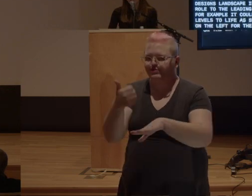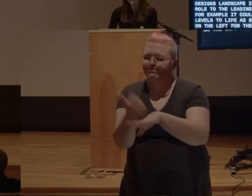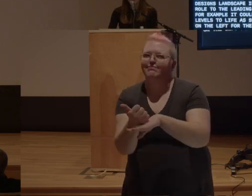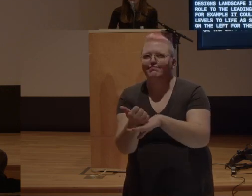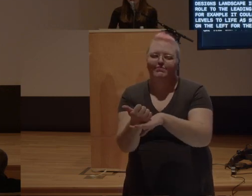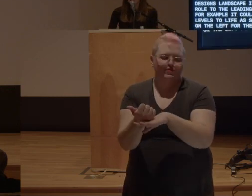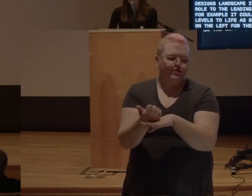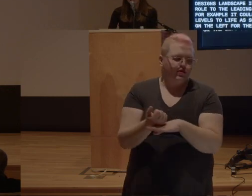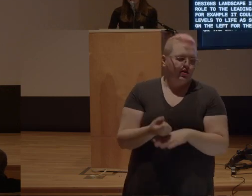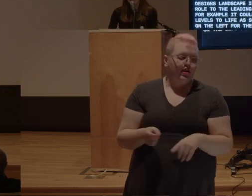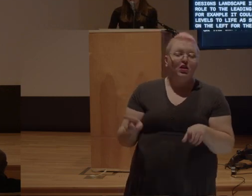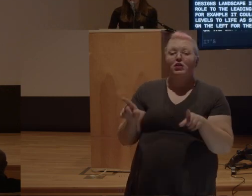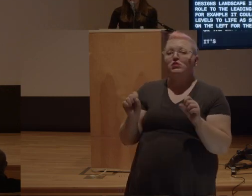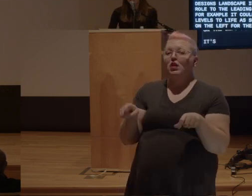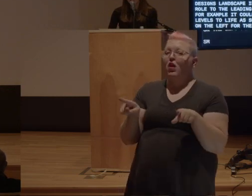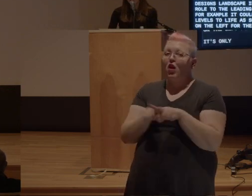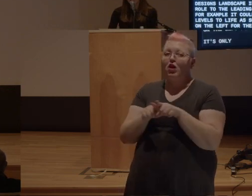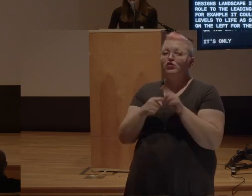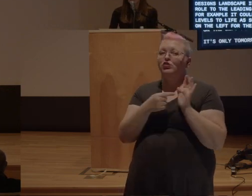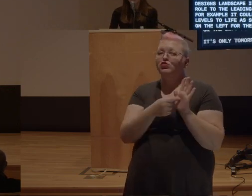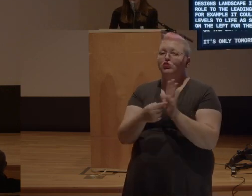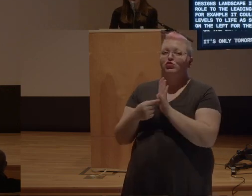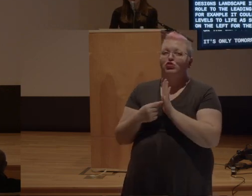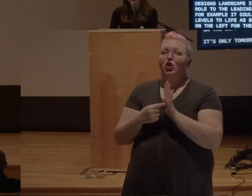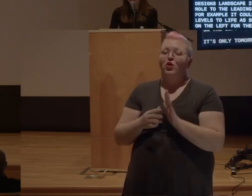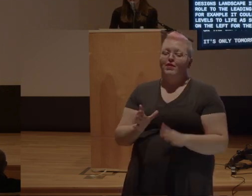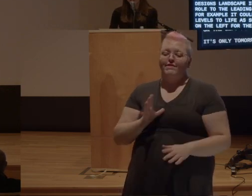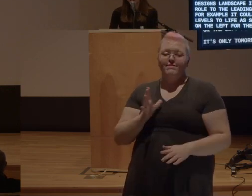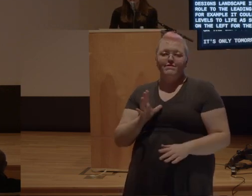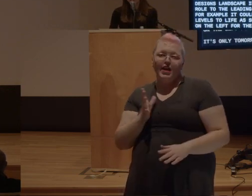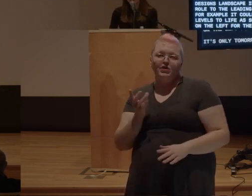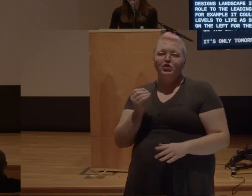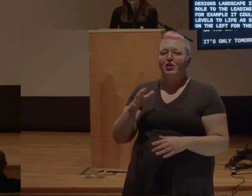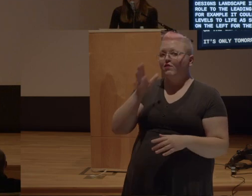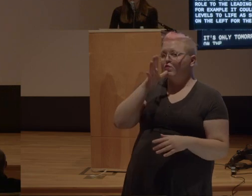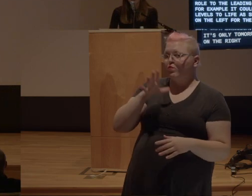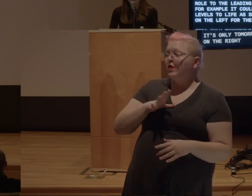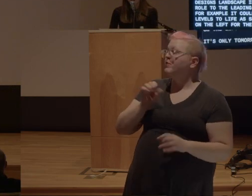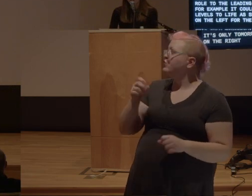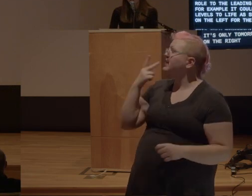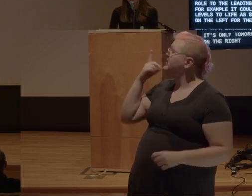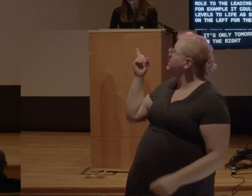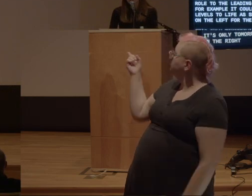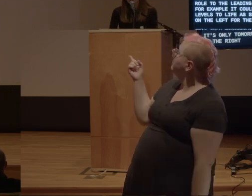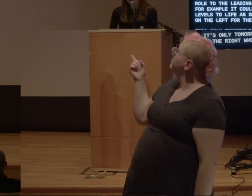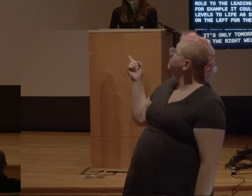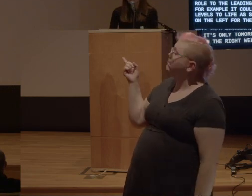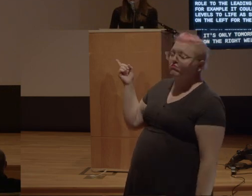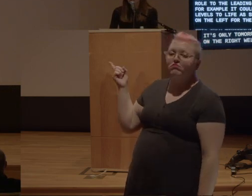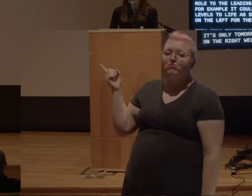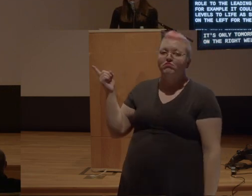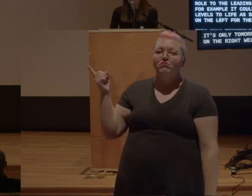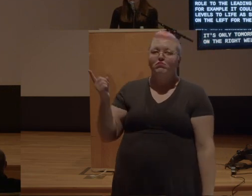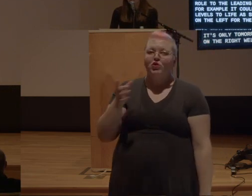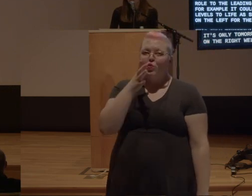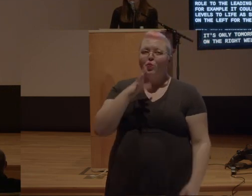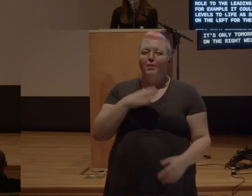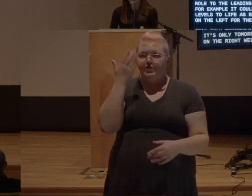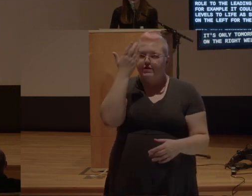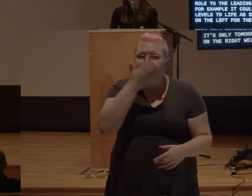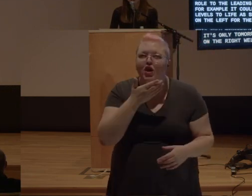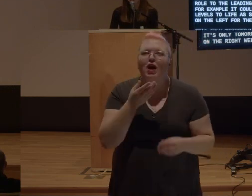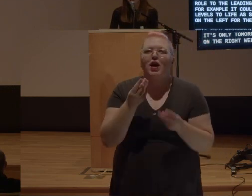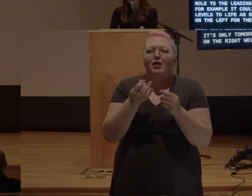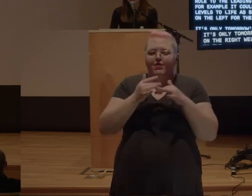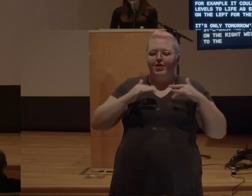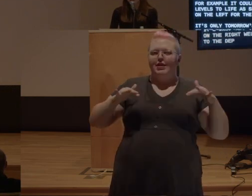women, as in Utamara's print of women at the beach on the right. While a lot of attention is devoted to the depiction